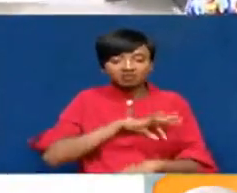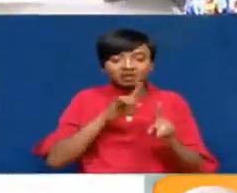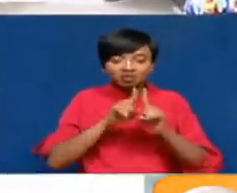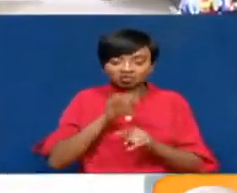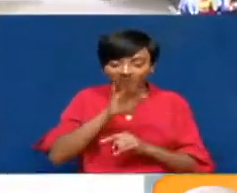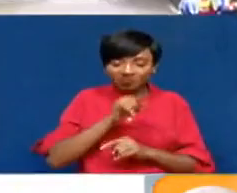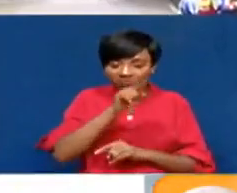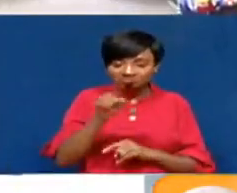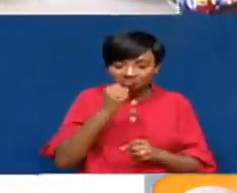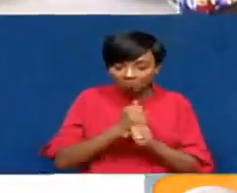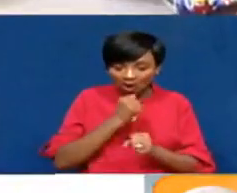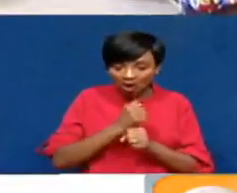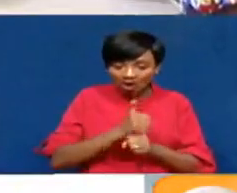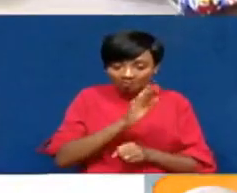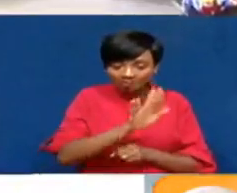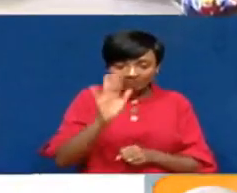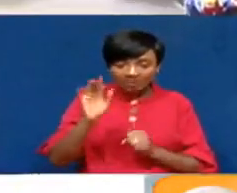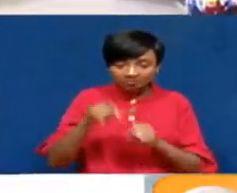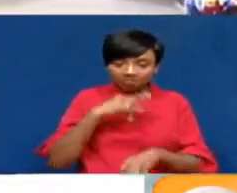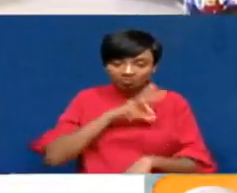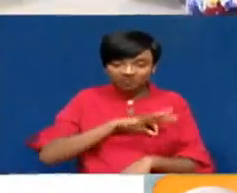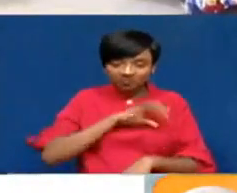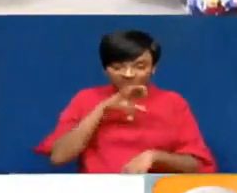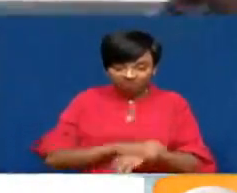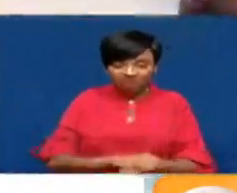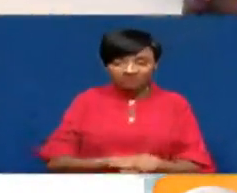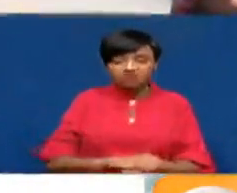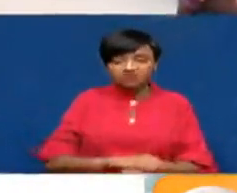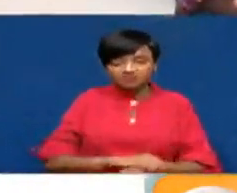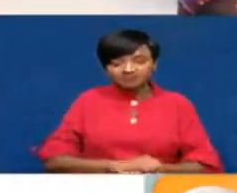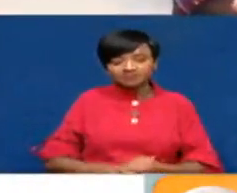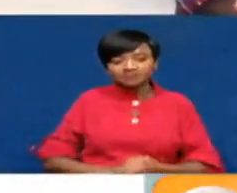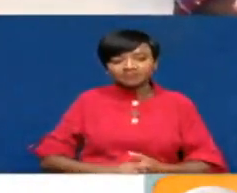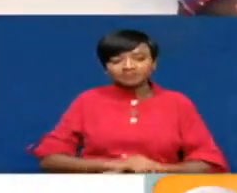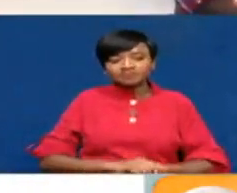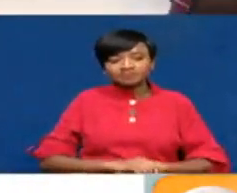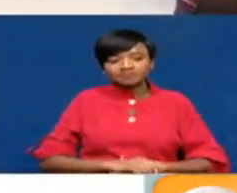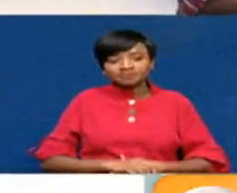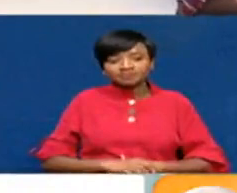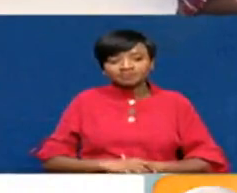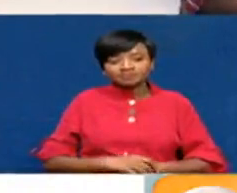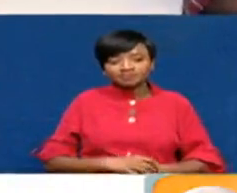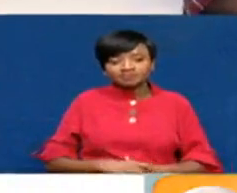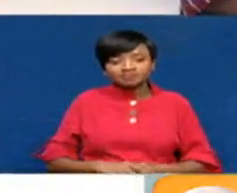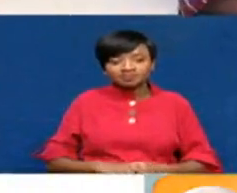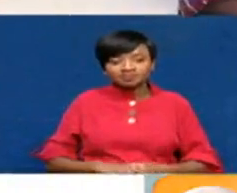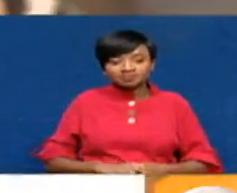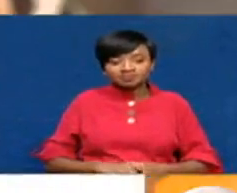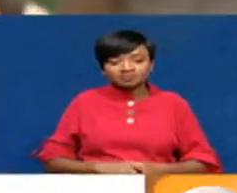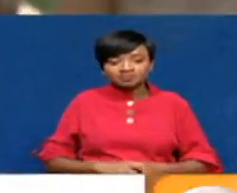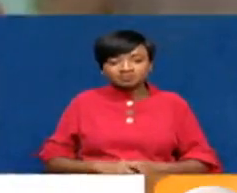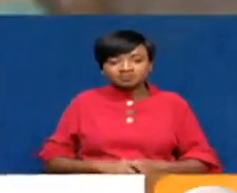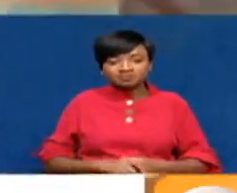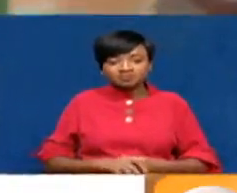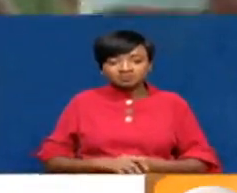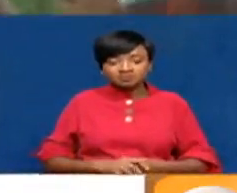yake aweke pesa kwa mfuko na tuzalishie chakula ya kutosha. Tuondoe njaa katika taifa letu la Kenya.